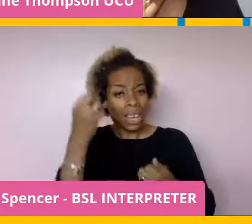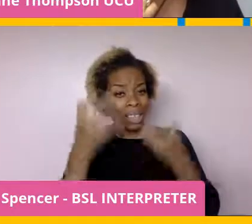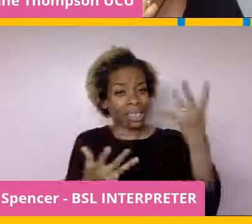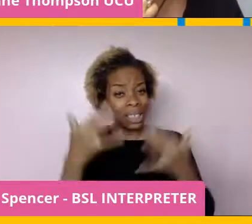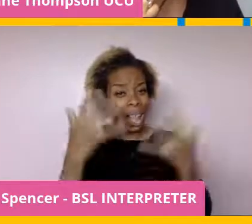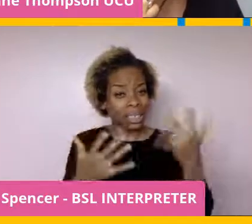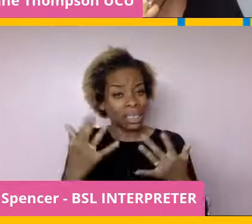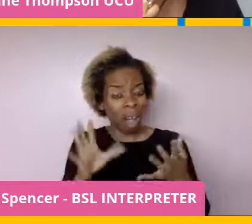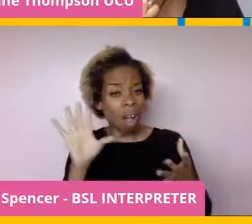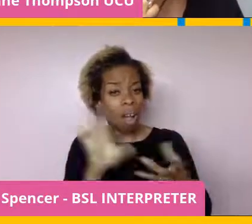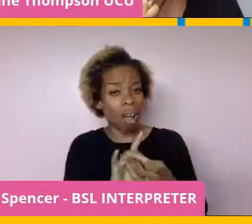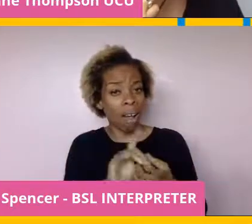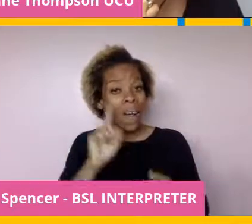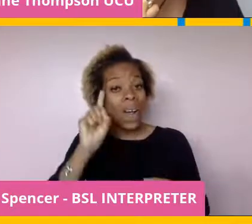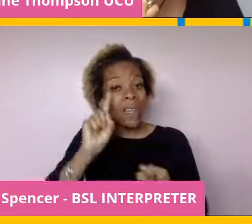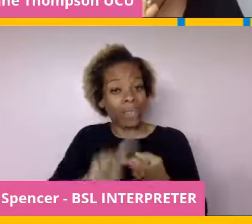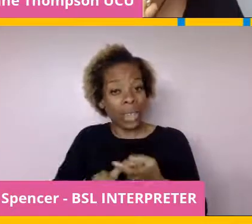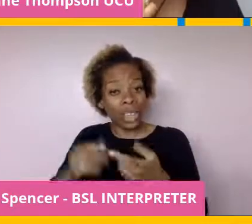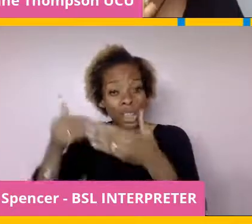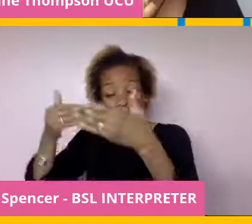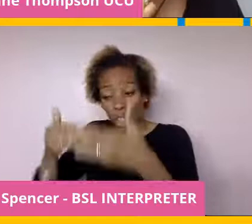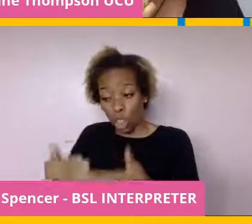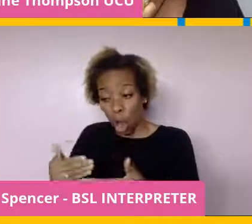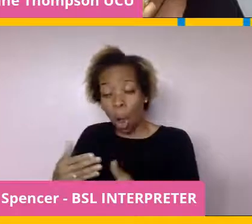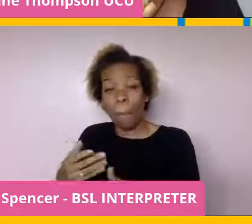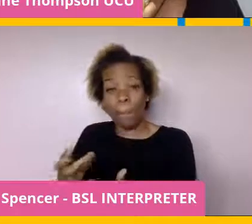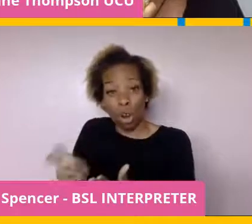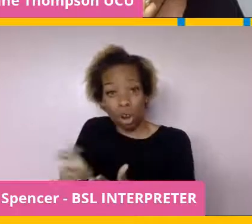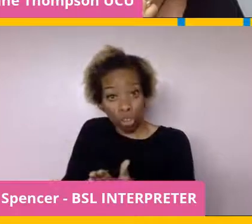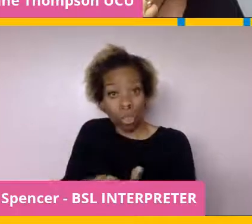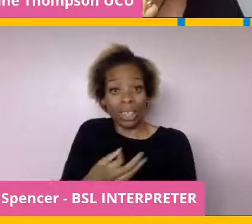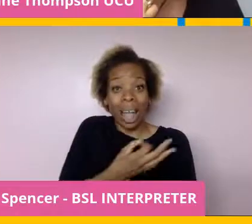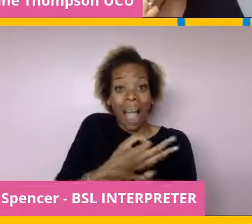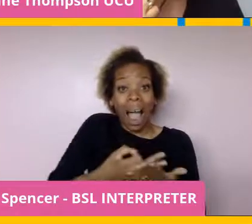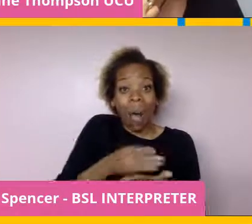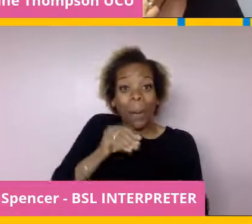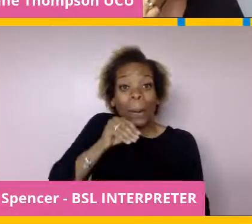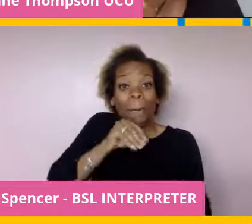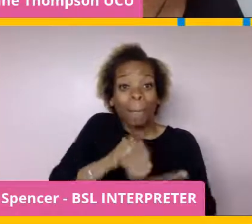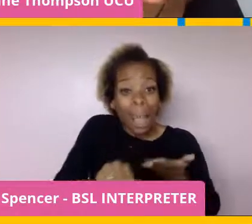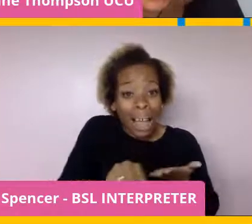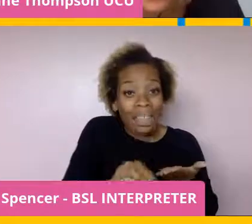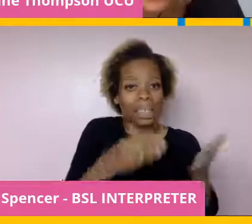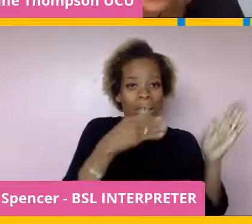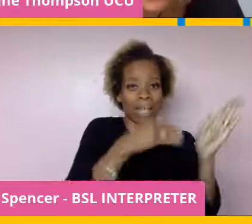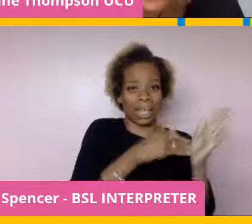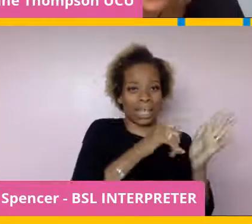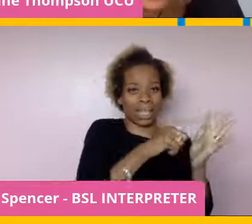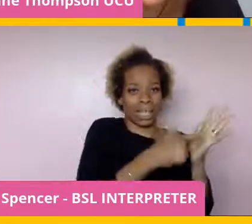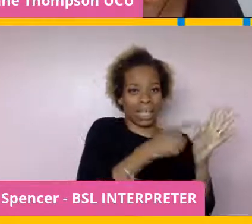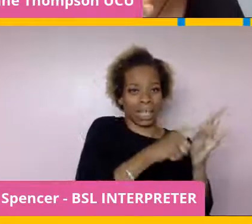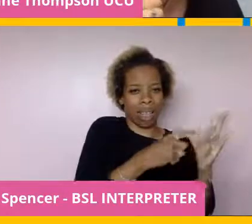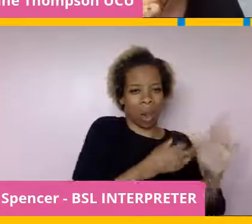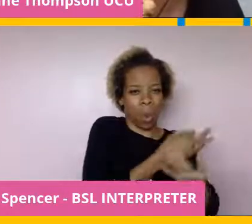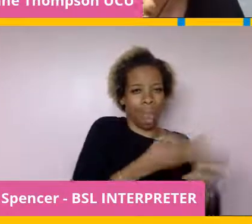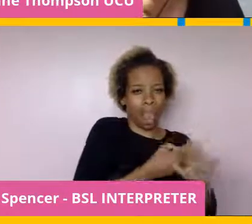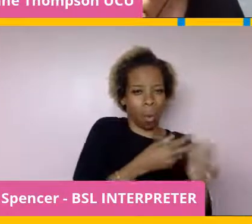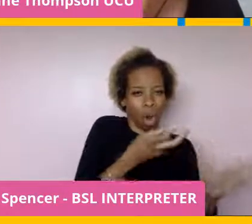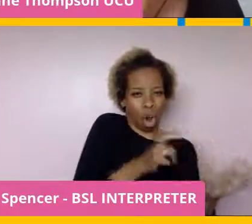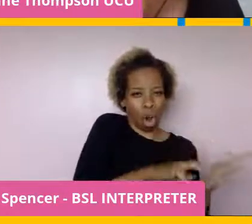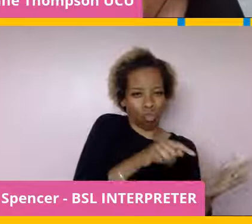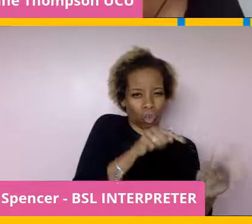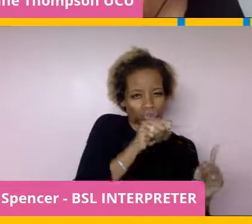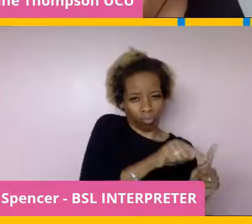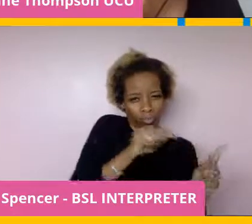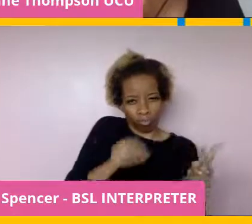term contracts, hourly paid and 0 hours contracts. And there's also this atypical category, which is supposed to cover people who are